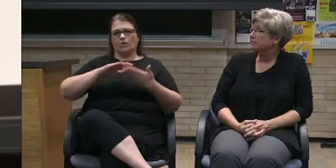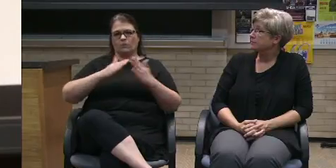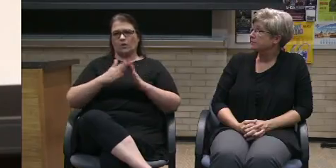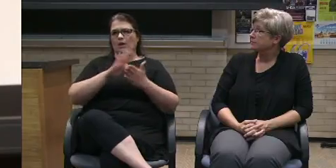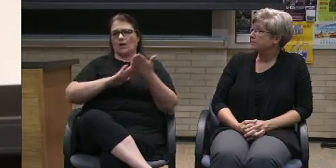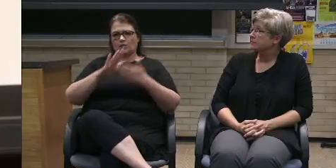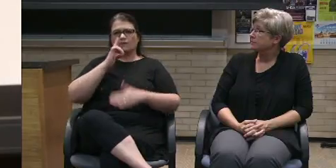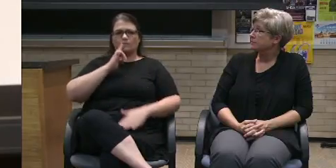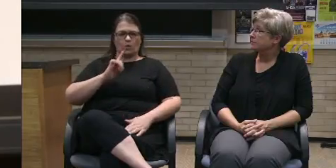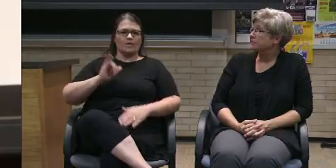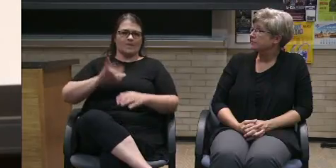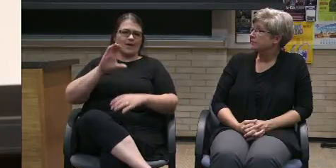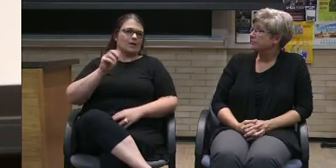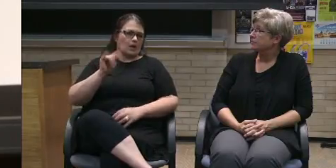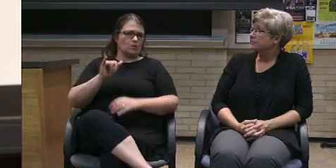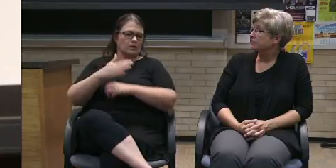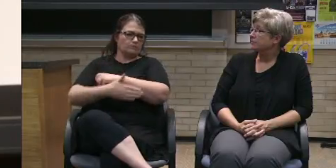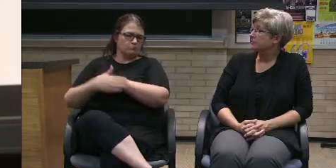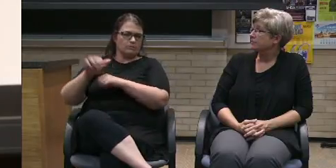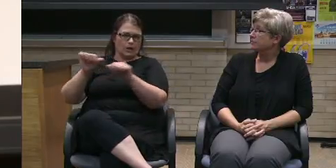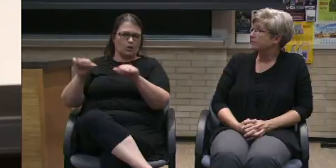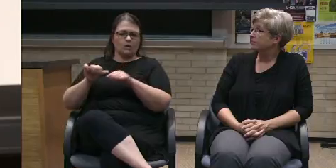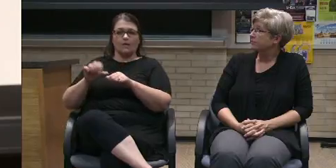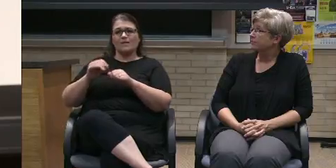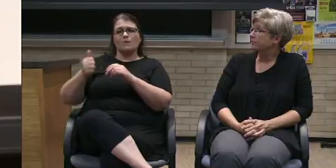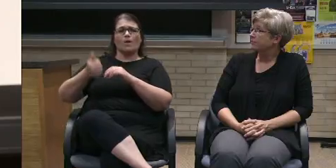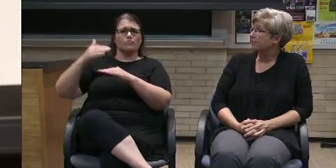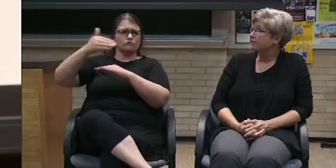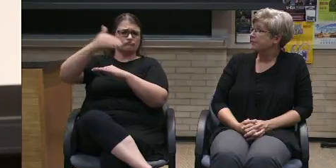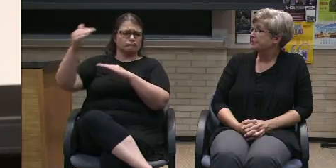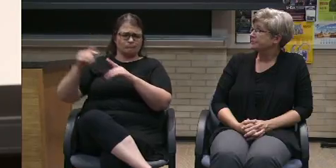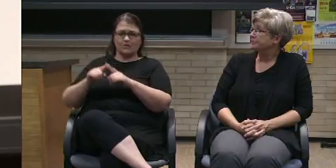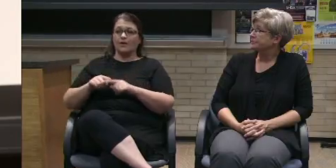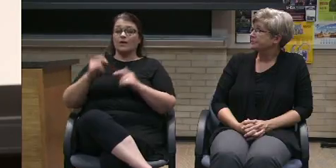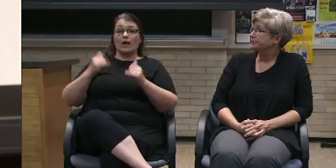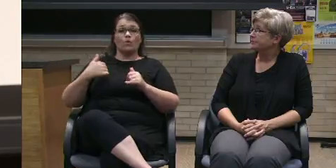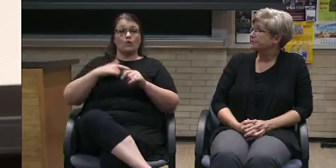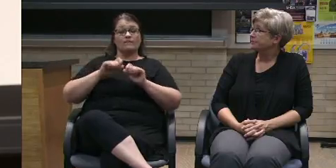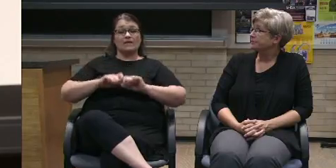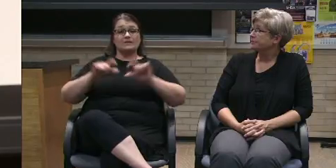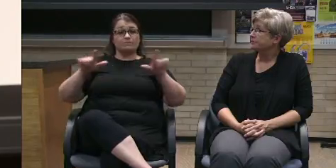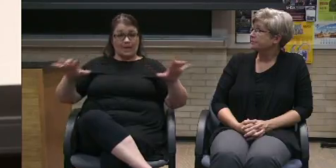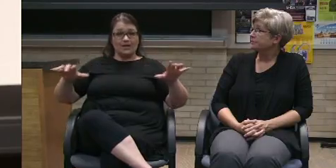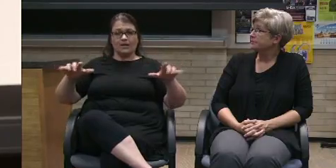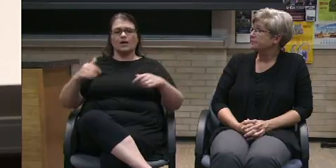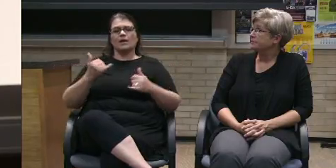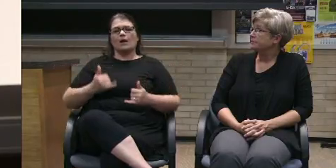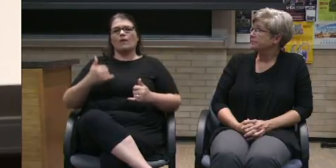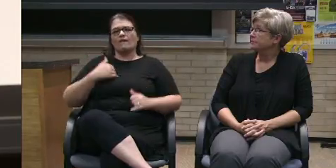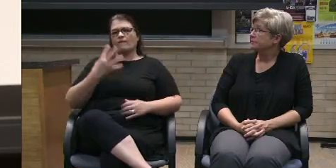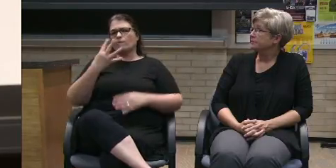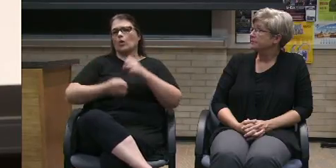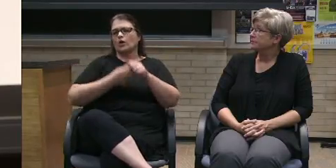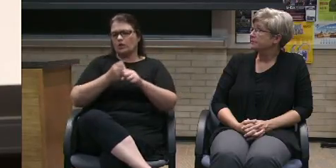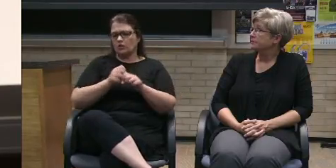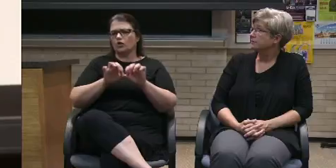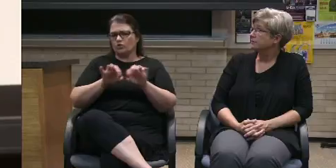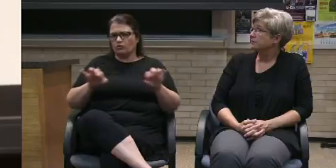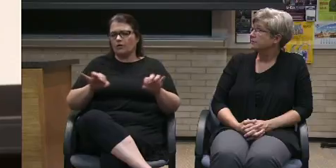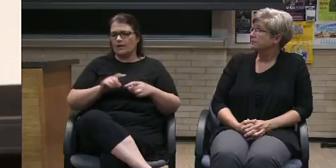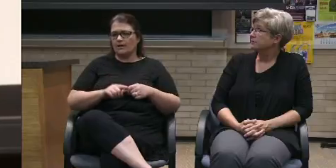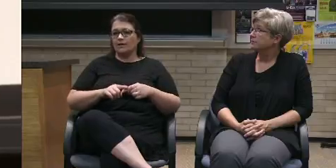Lawrence County and some of the neighboring counties. We now expanded into bachelor's degrees, and because at the same time online